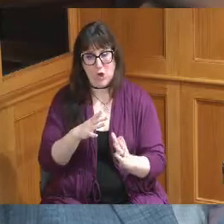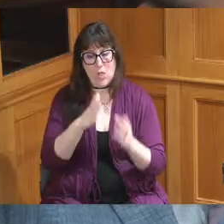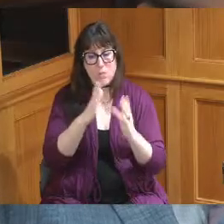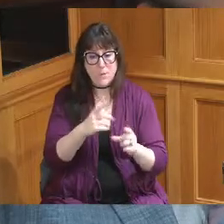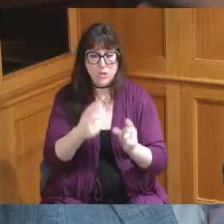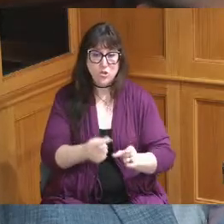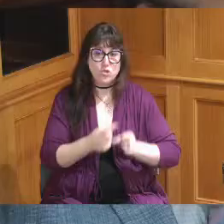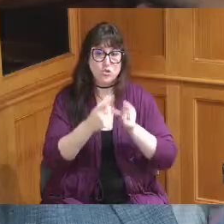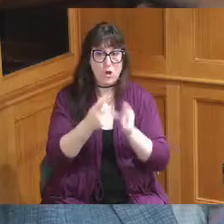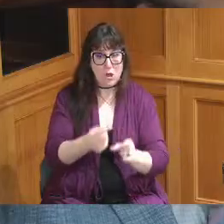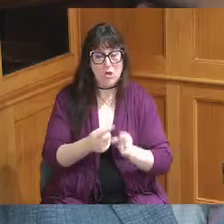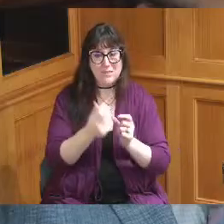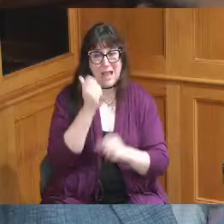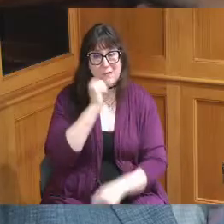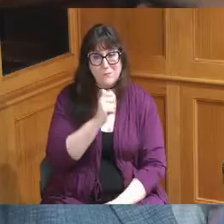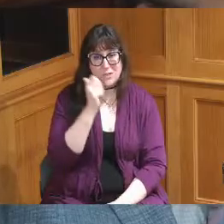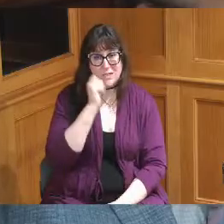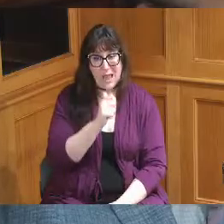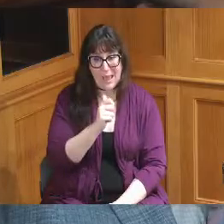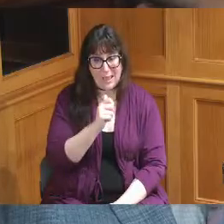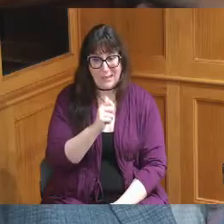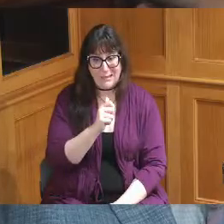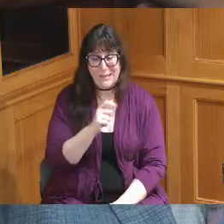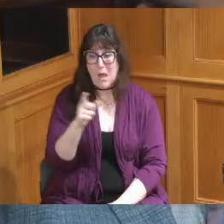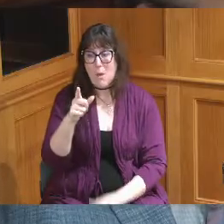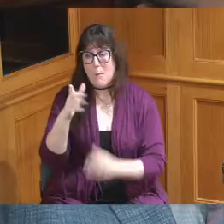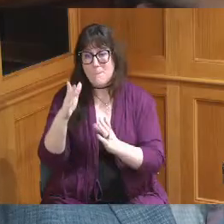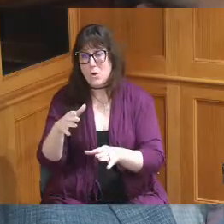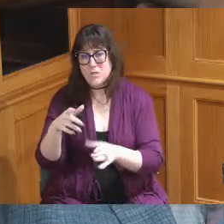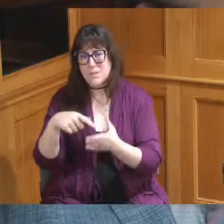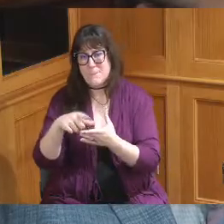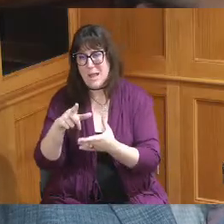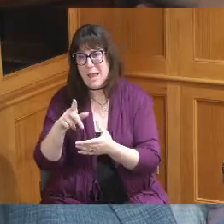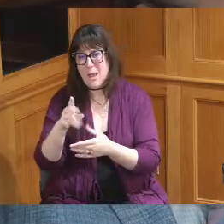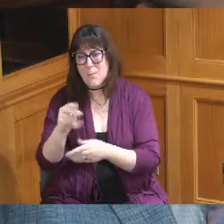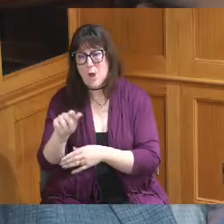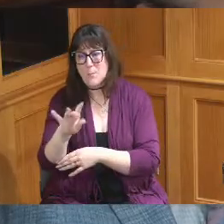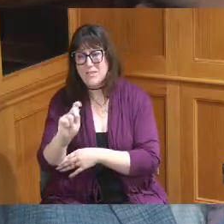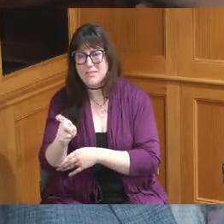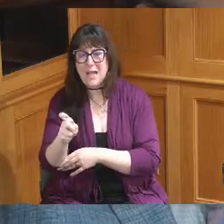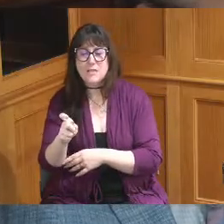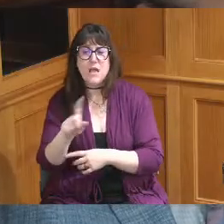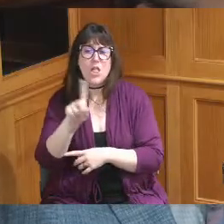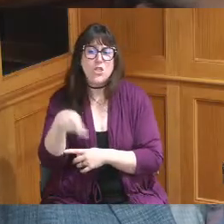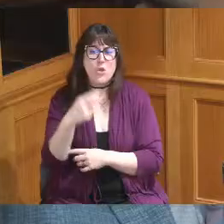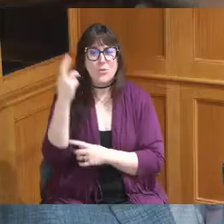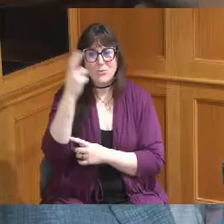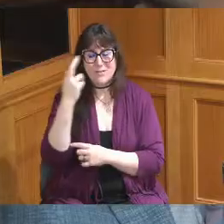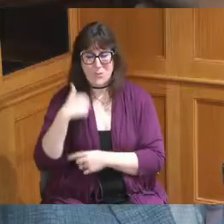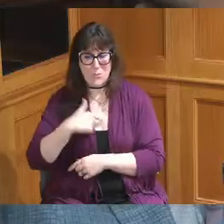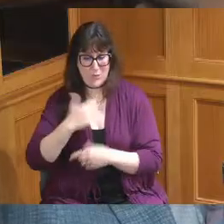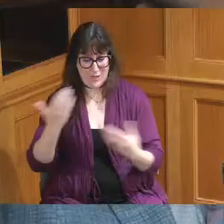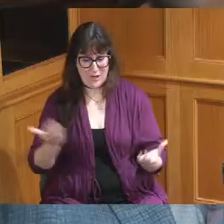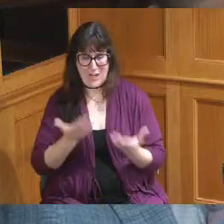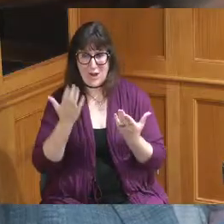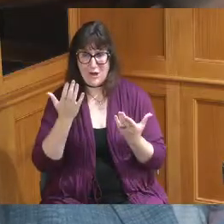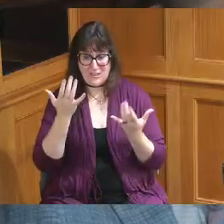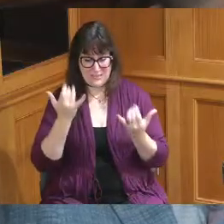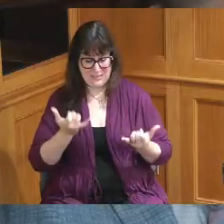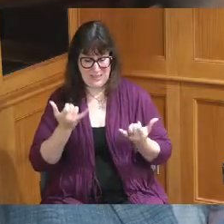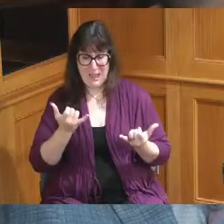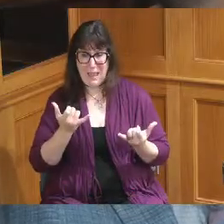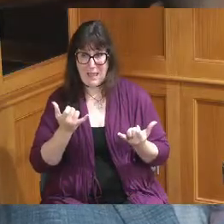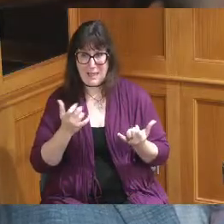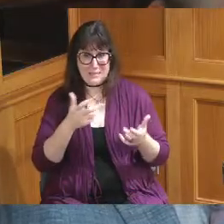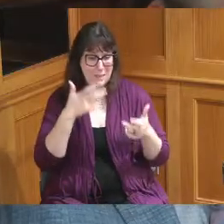that bought some bubble gum, some person that's paying their property taxes. The only reason we are here talking about the